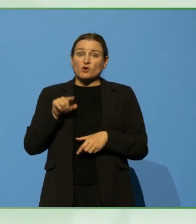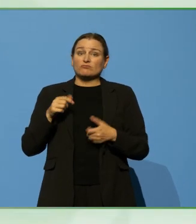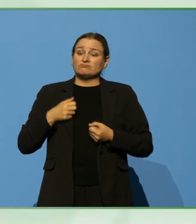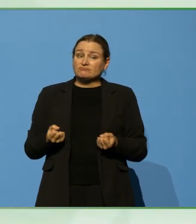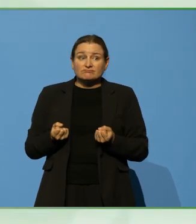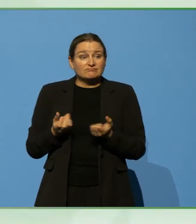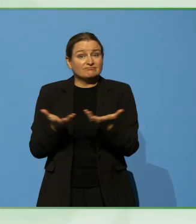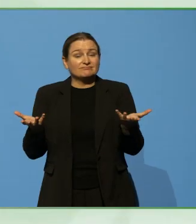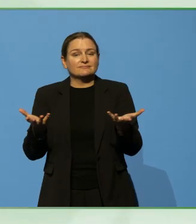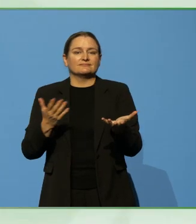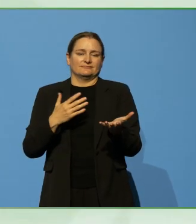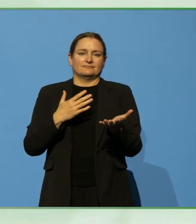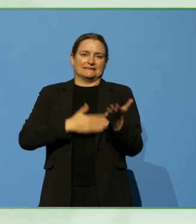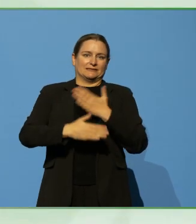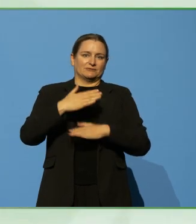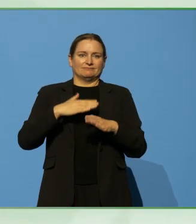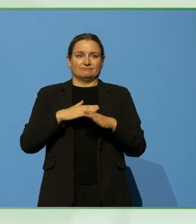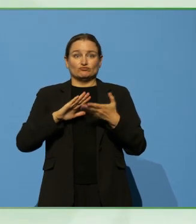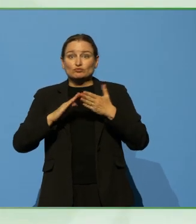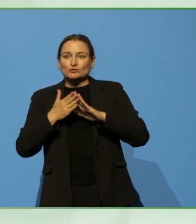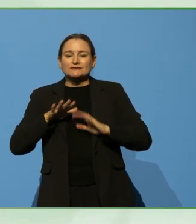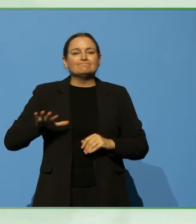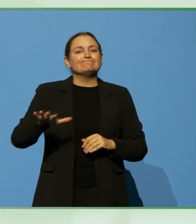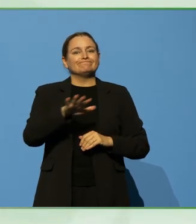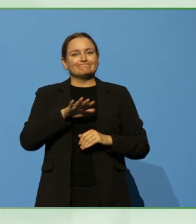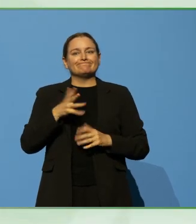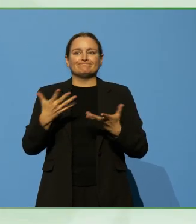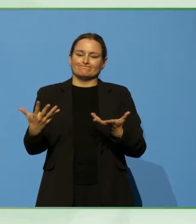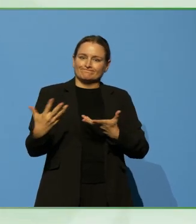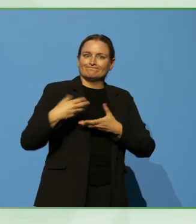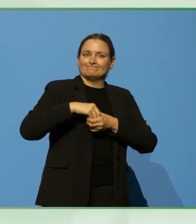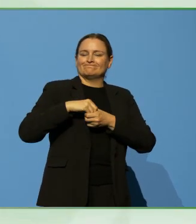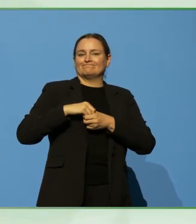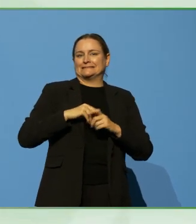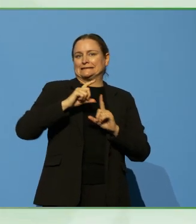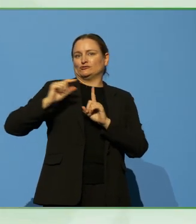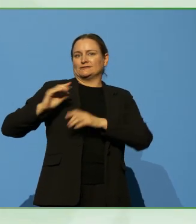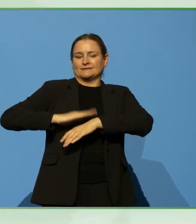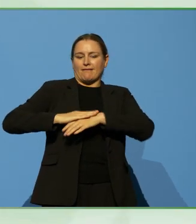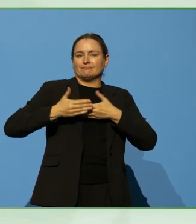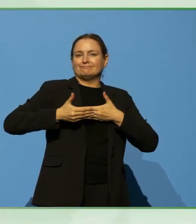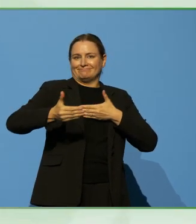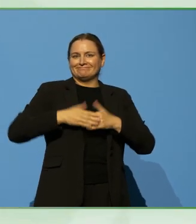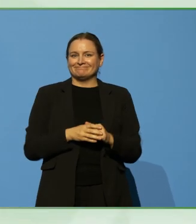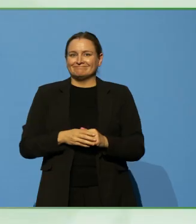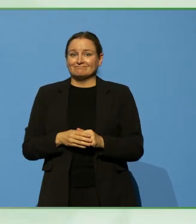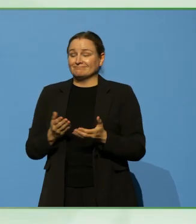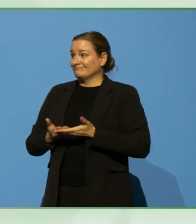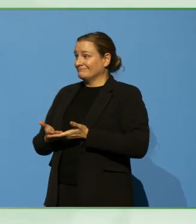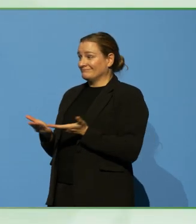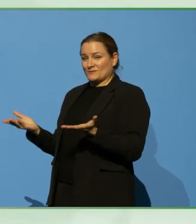with disabilities in a digital age. And with that, we welcome our session host.